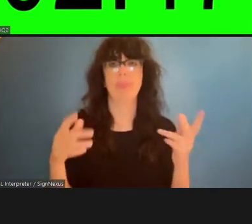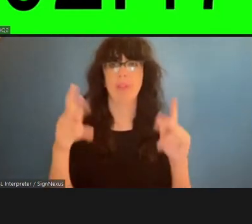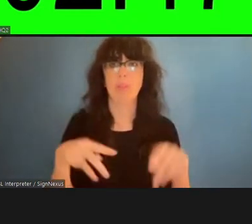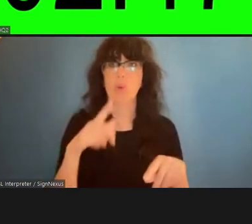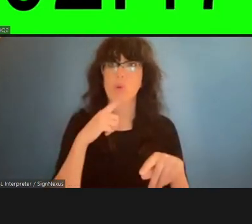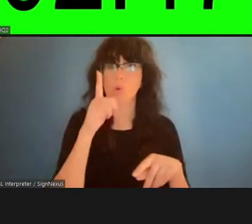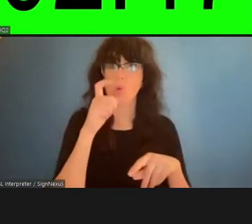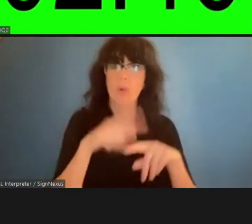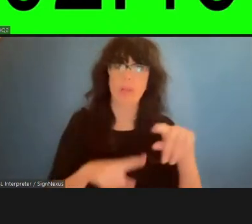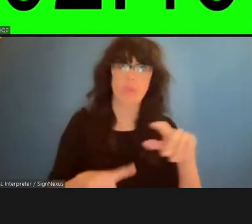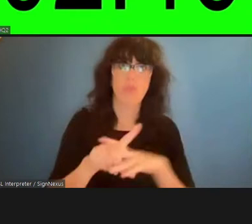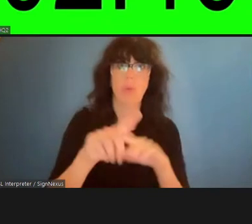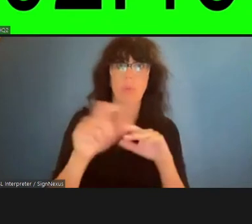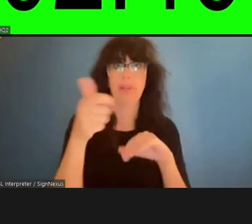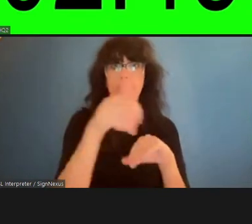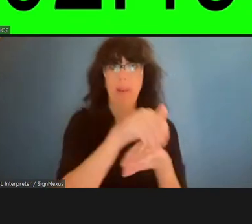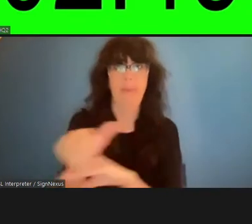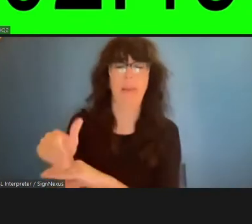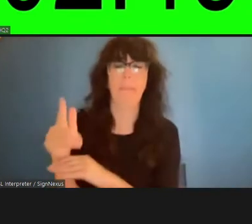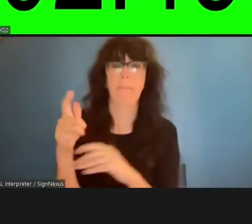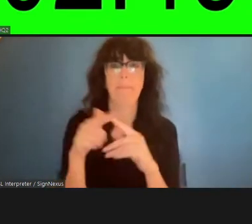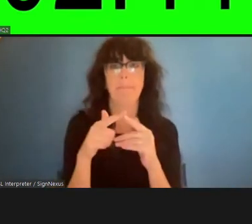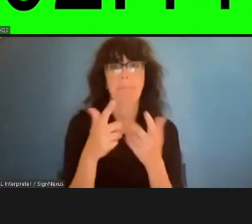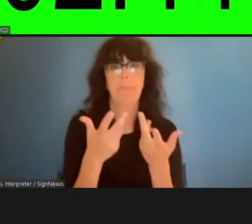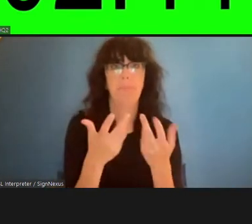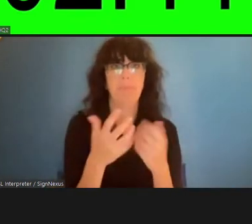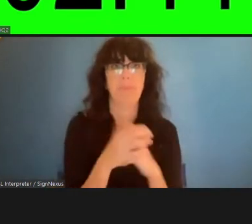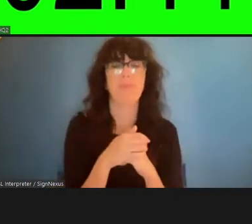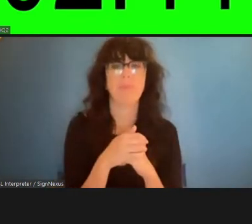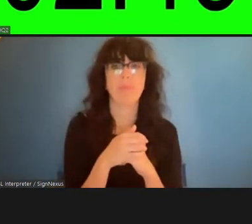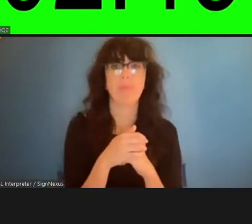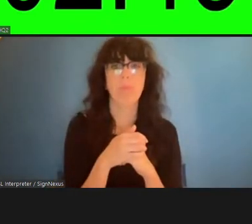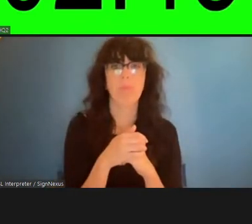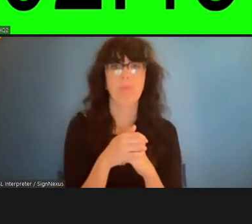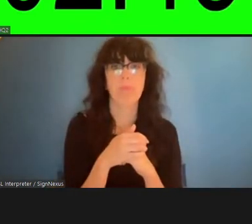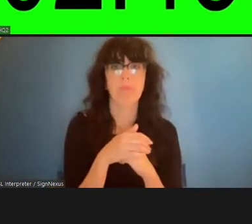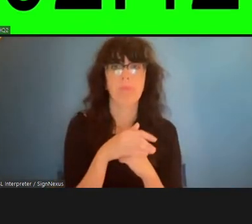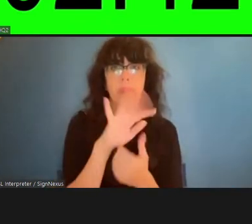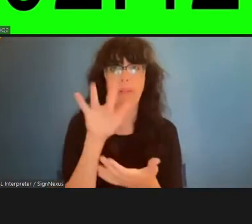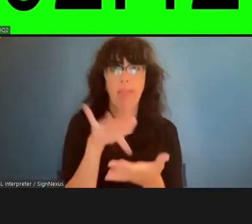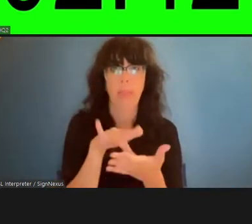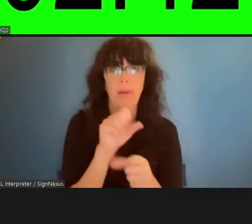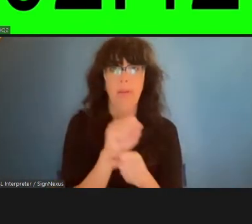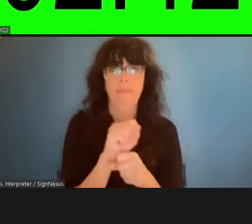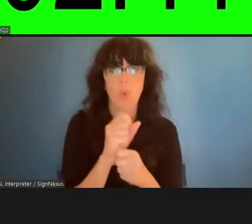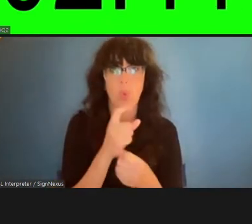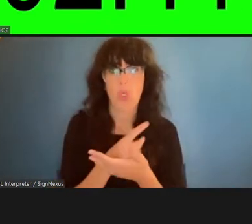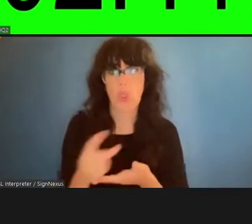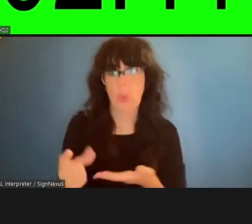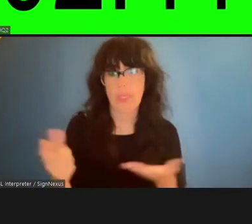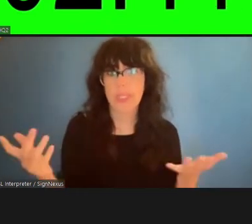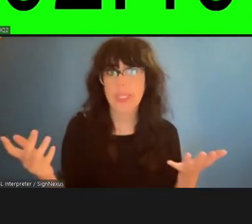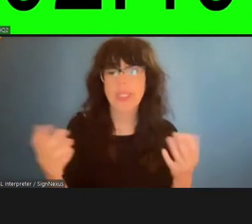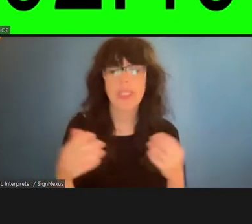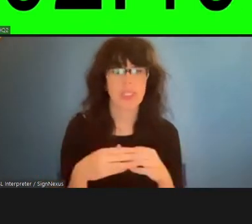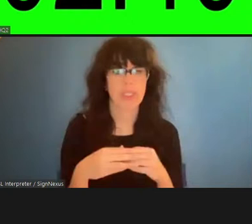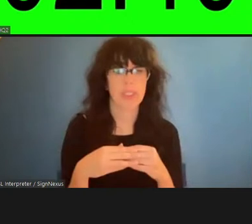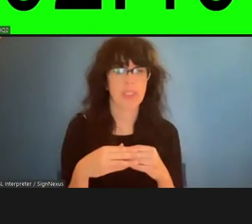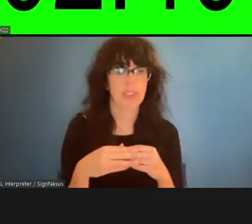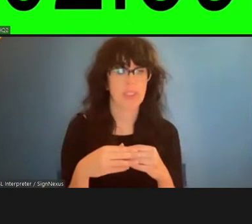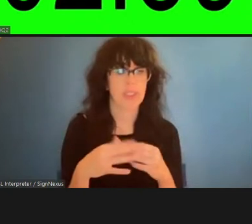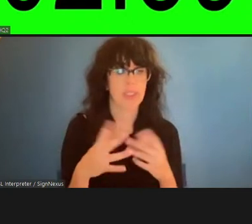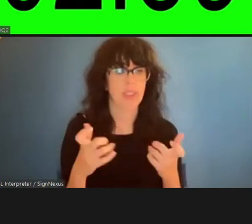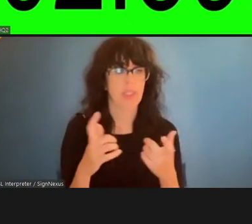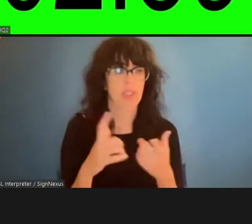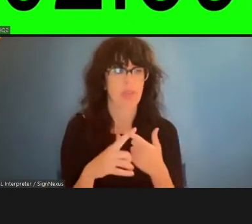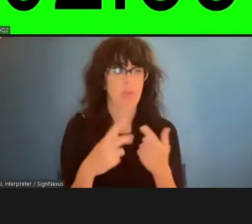p.m on the evening uh in the middle of a work week and i i want to give a voice